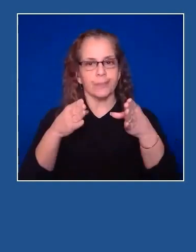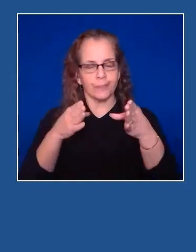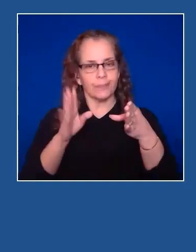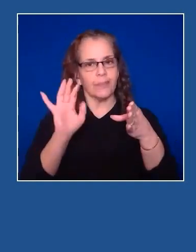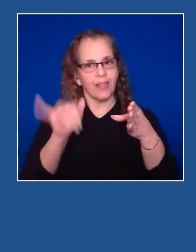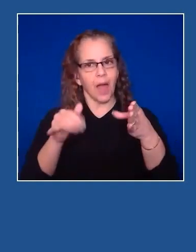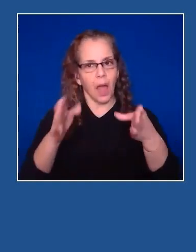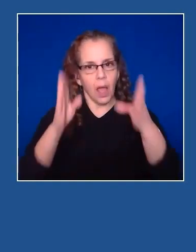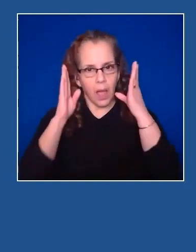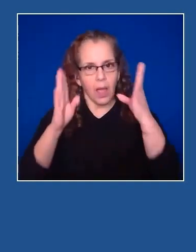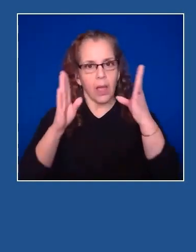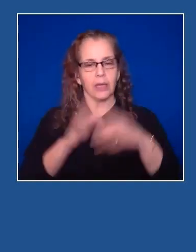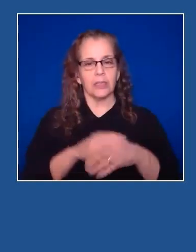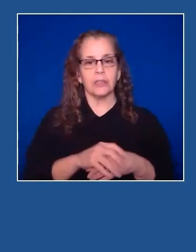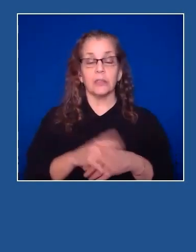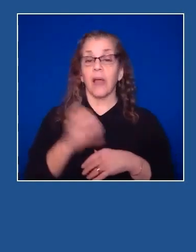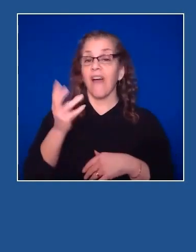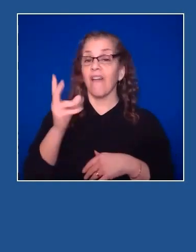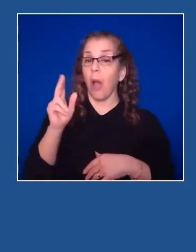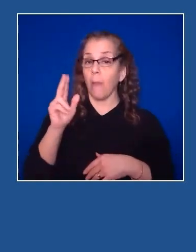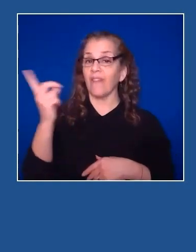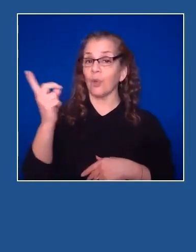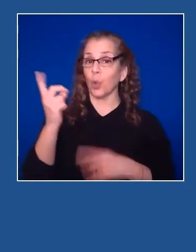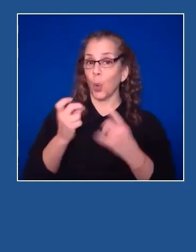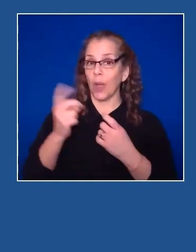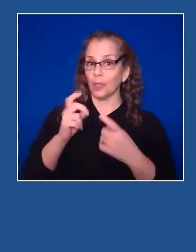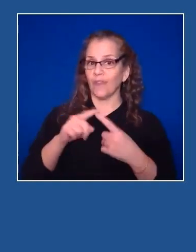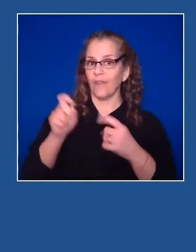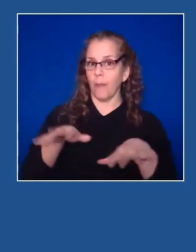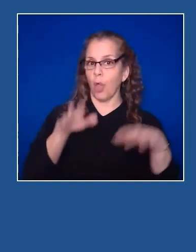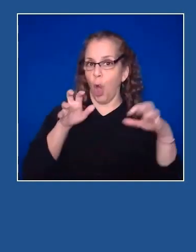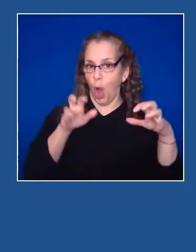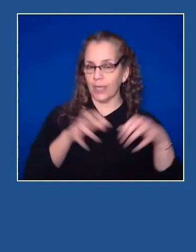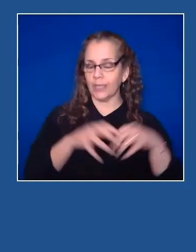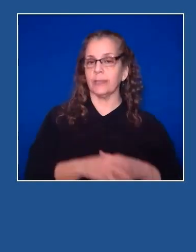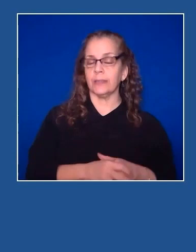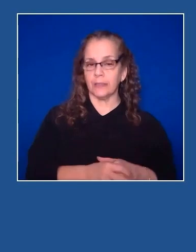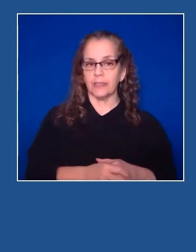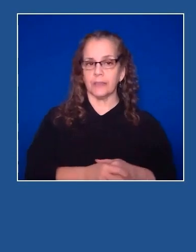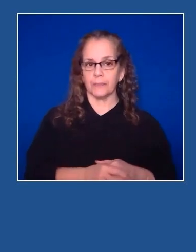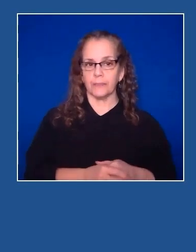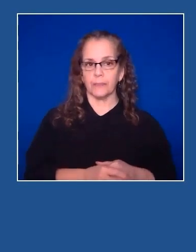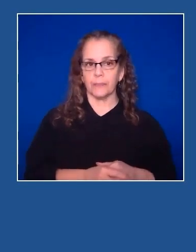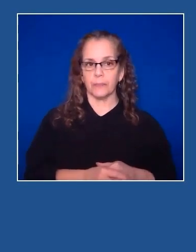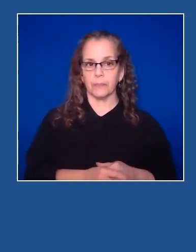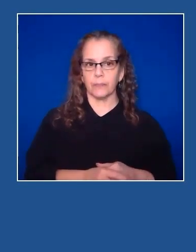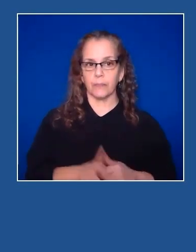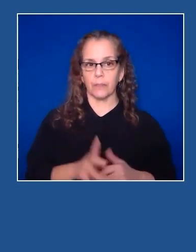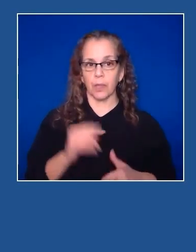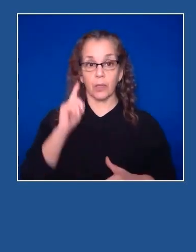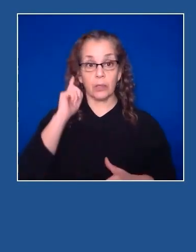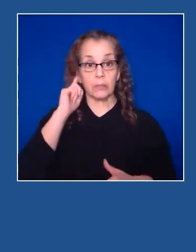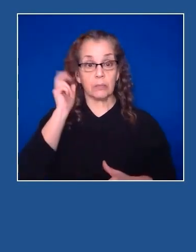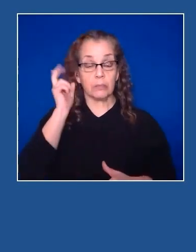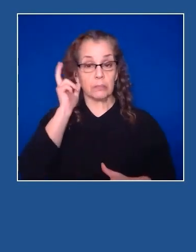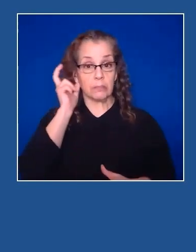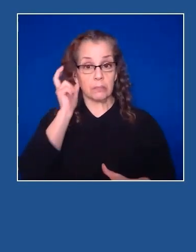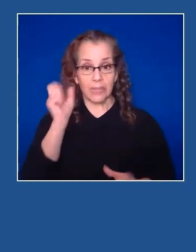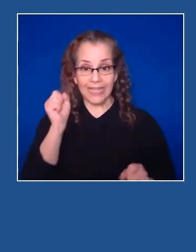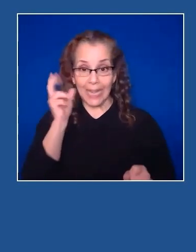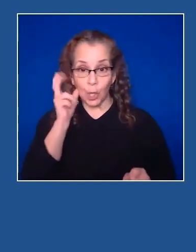got a couple of questions from our audience that we can kind of jump into. Oh, can you hear me okay,